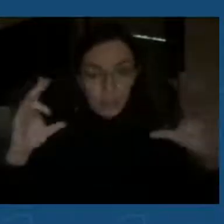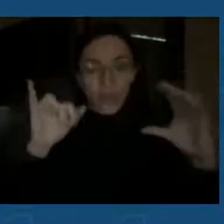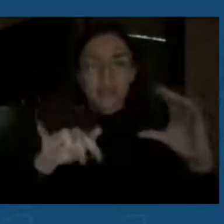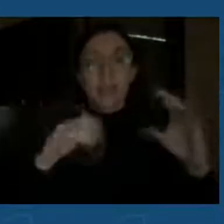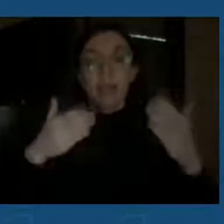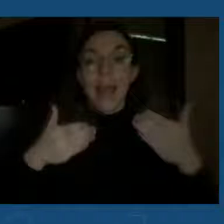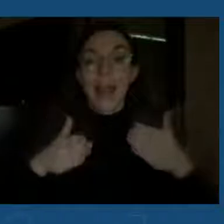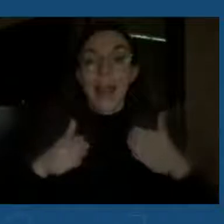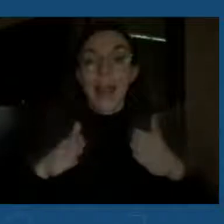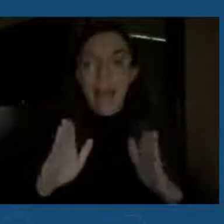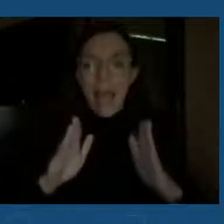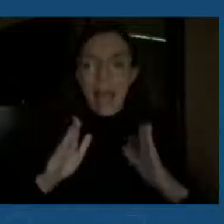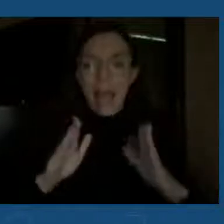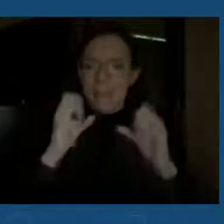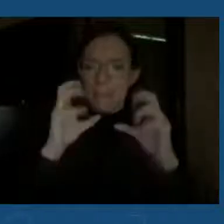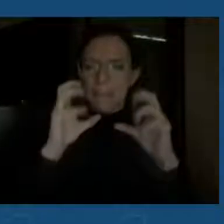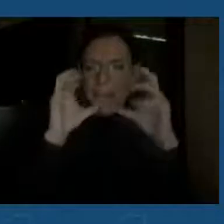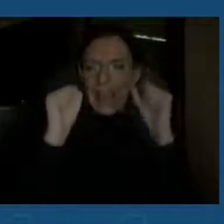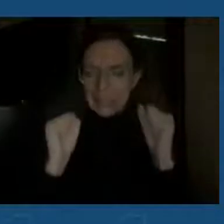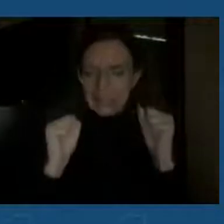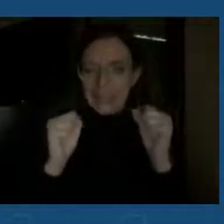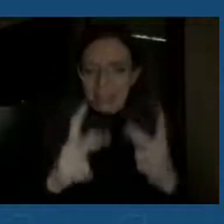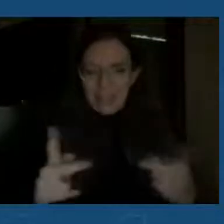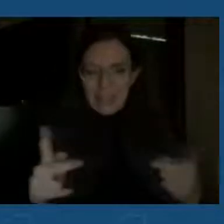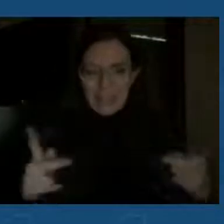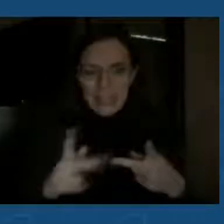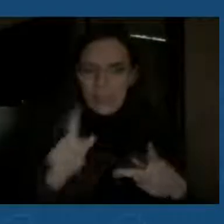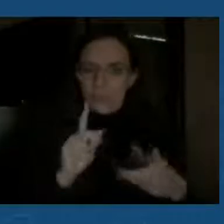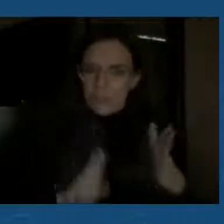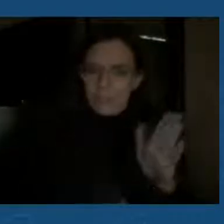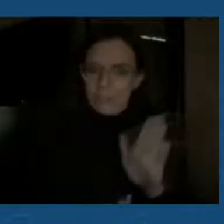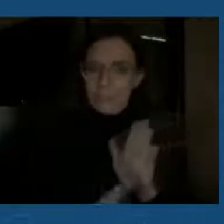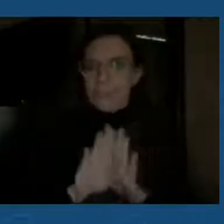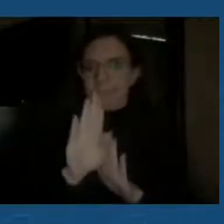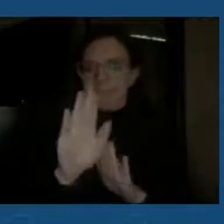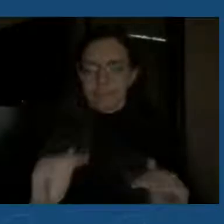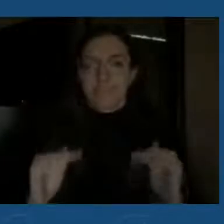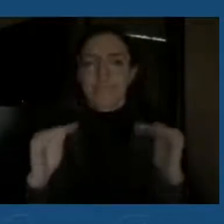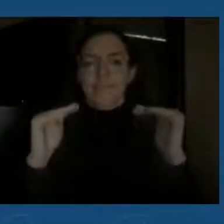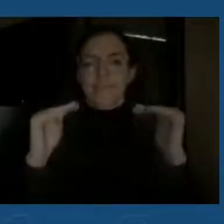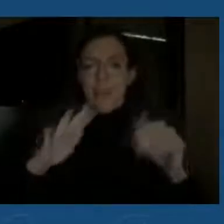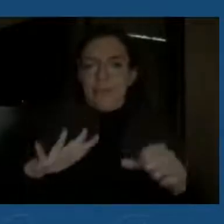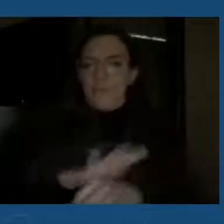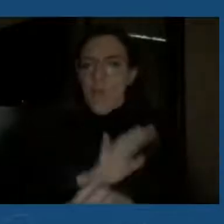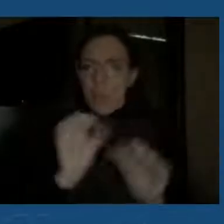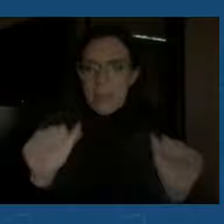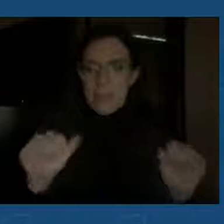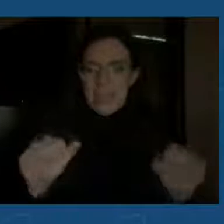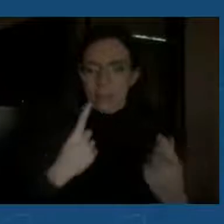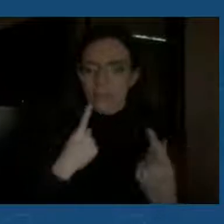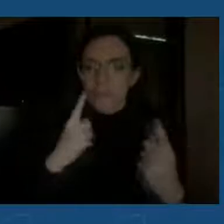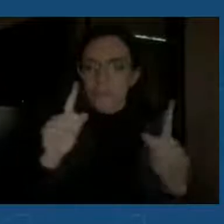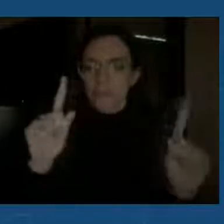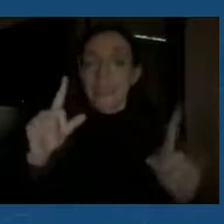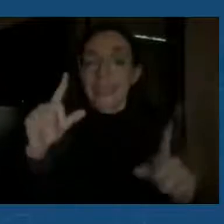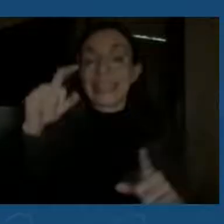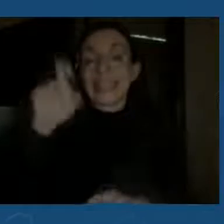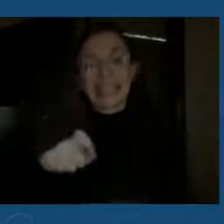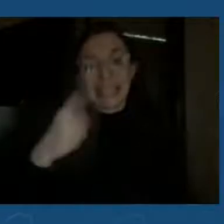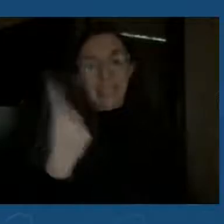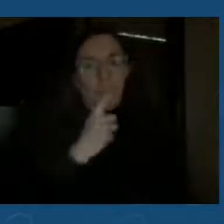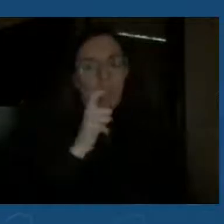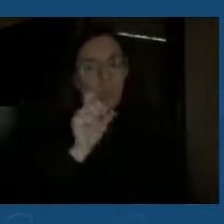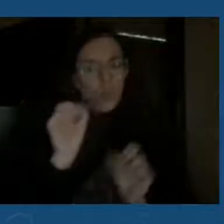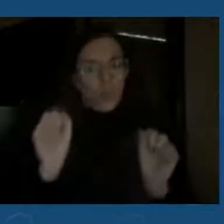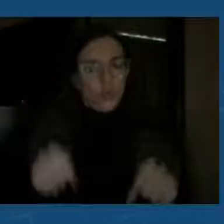amazing facility to really rise up and achieve its full potential. It needed someone who could unlock all the